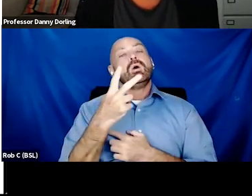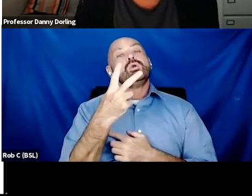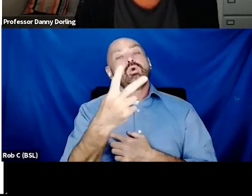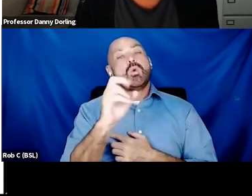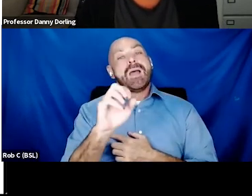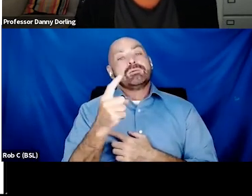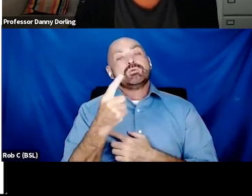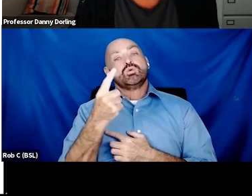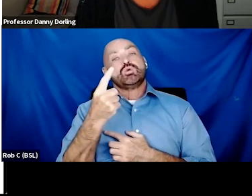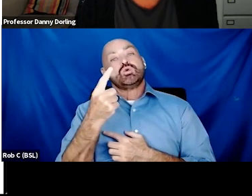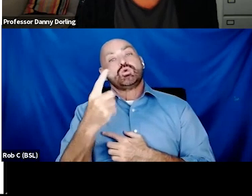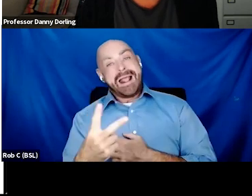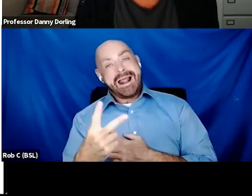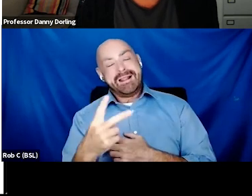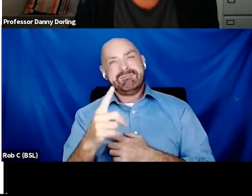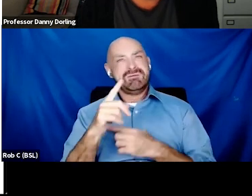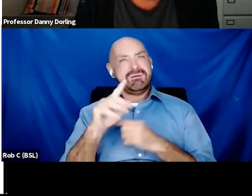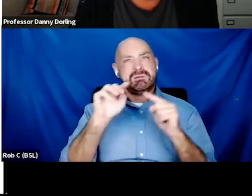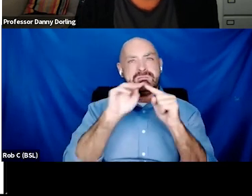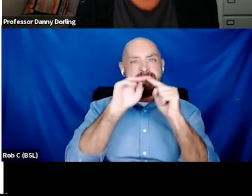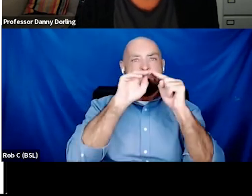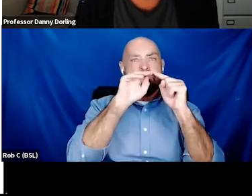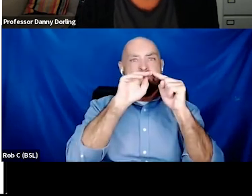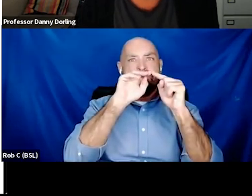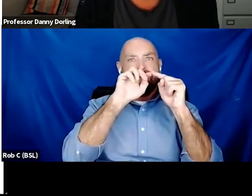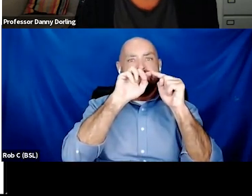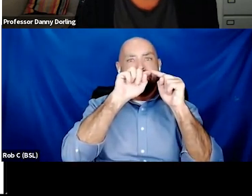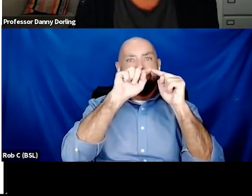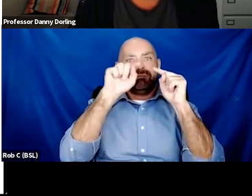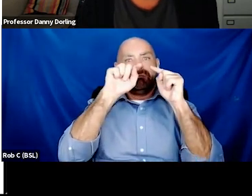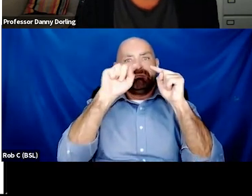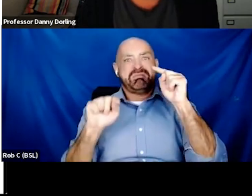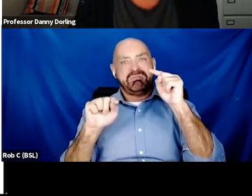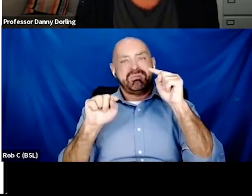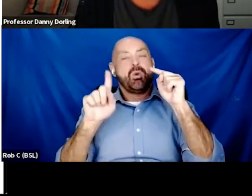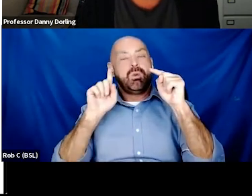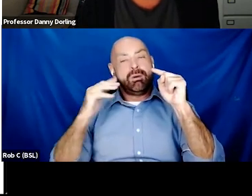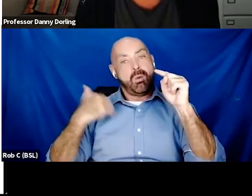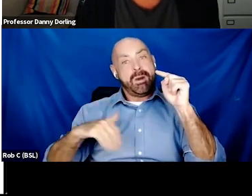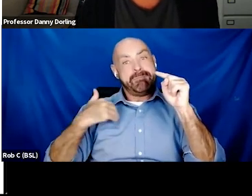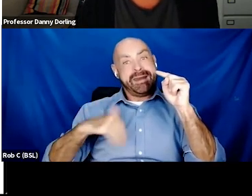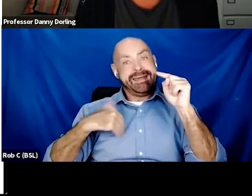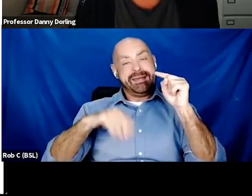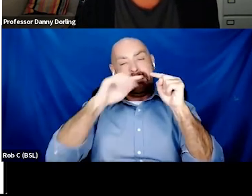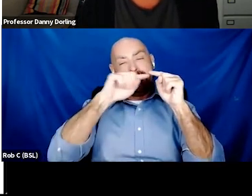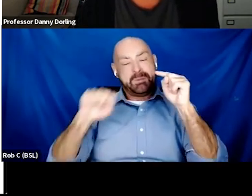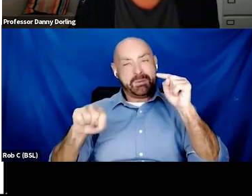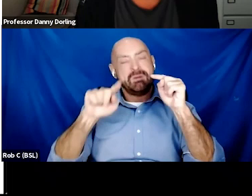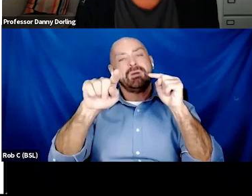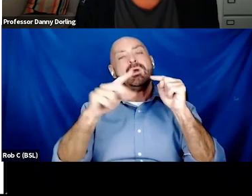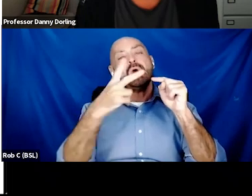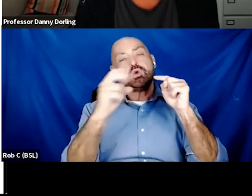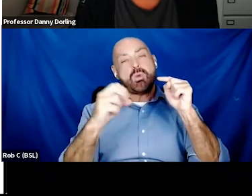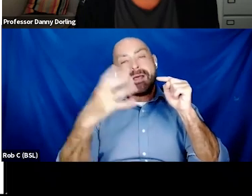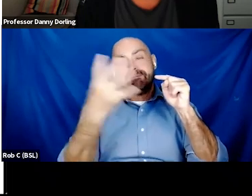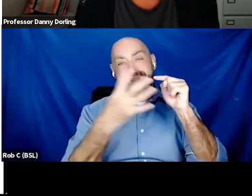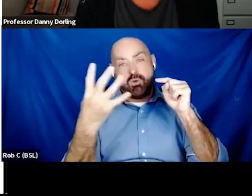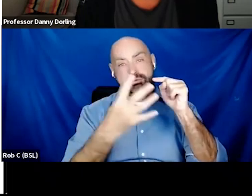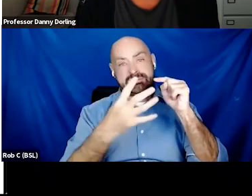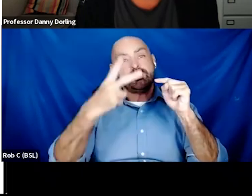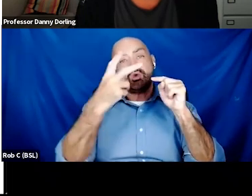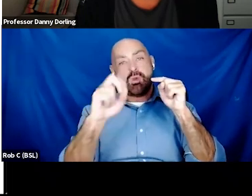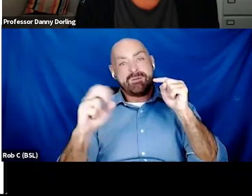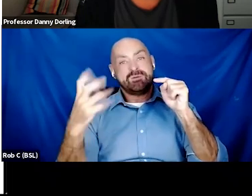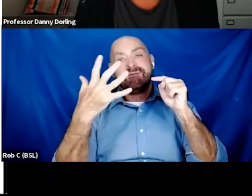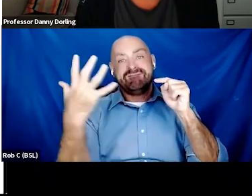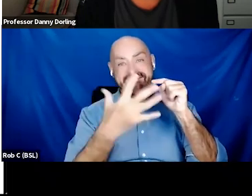2012, and you can hardly see it, it actually fell slightly for women. The big fall was in 2014-15.